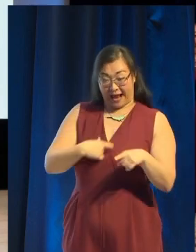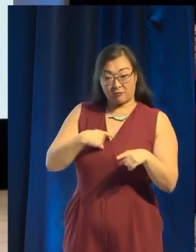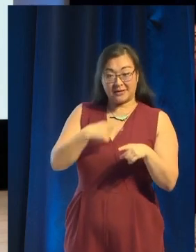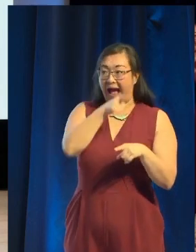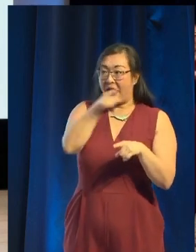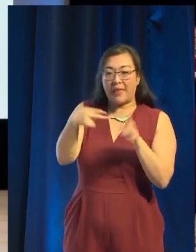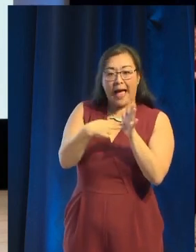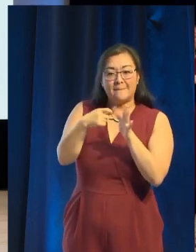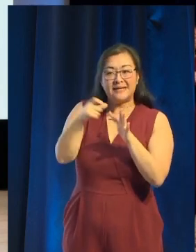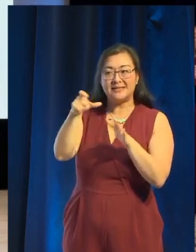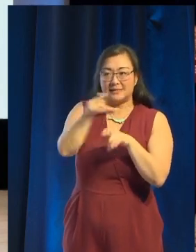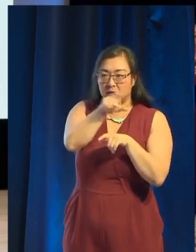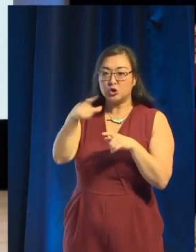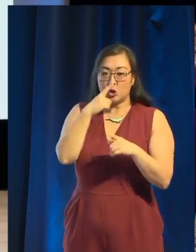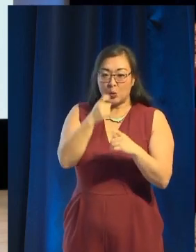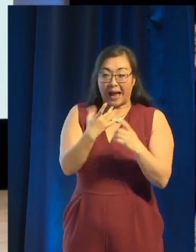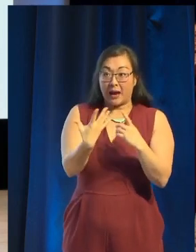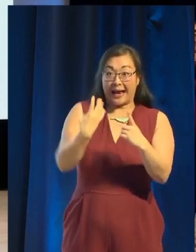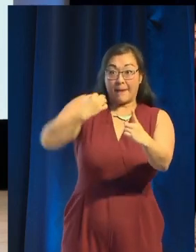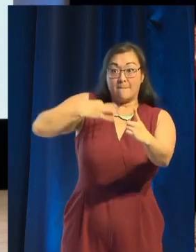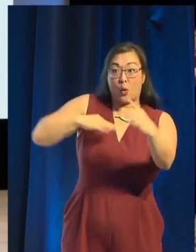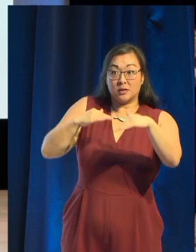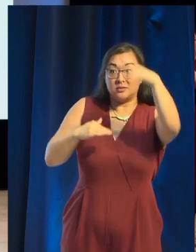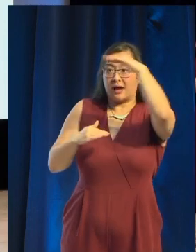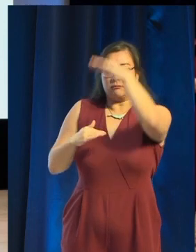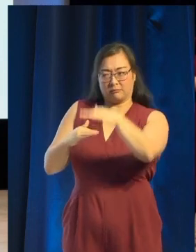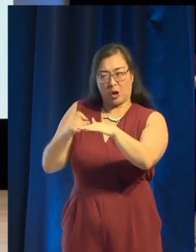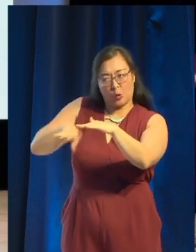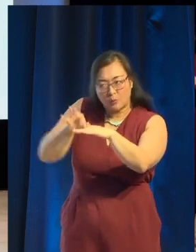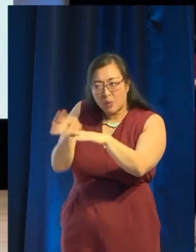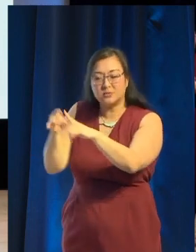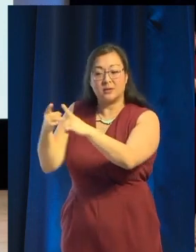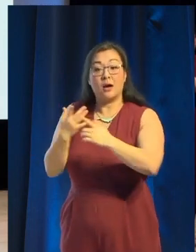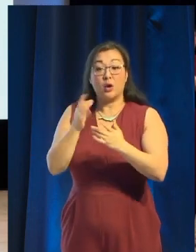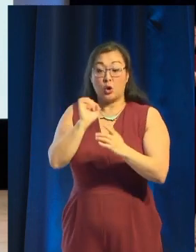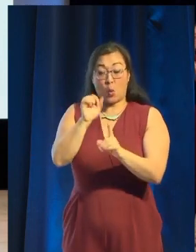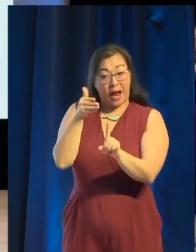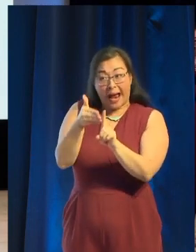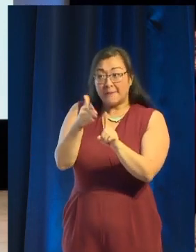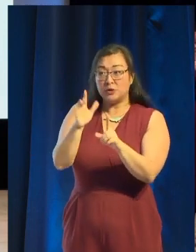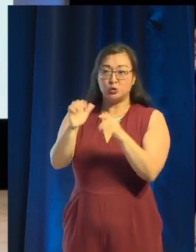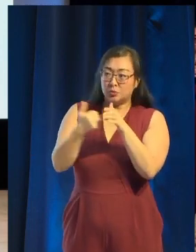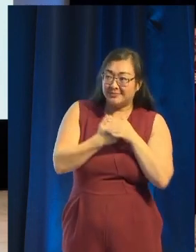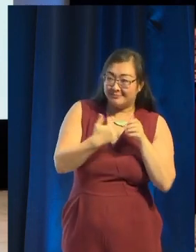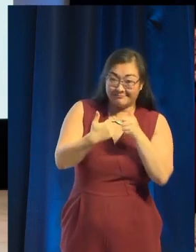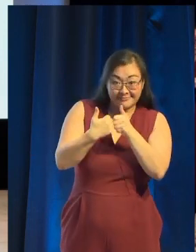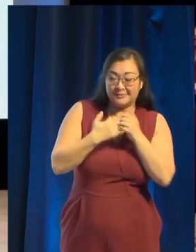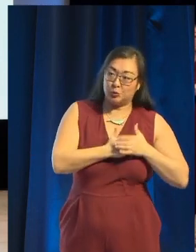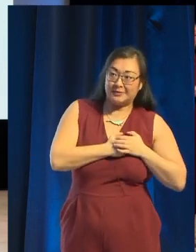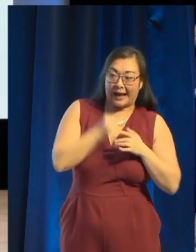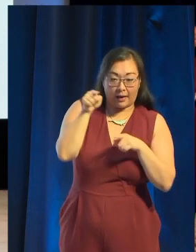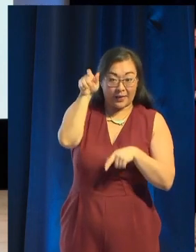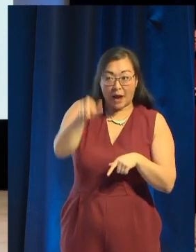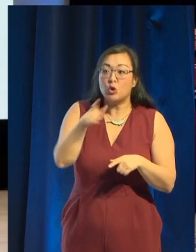or lose points. Since your aim is to date the character, you want him to like you. Often this means